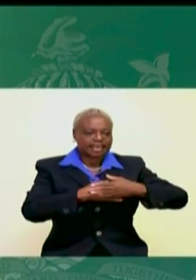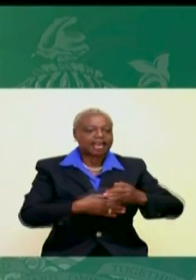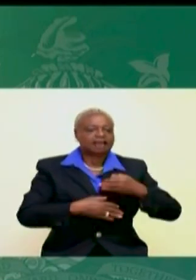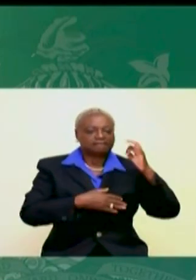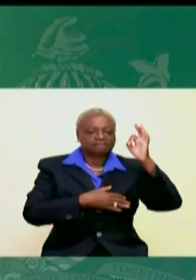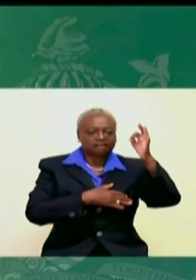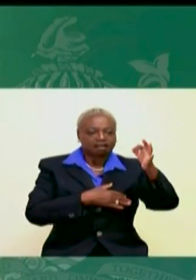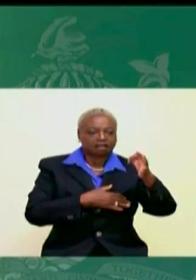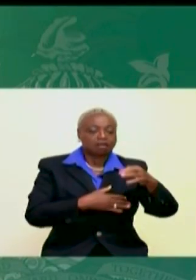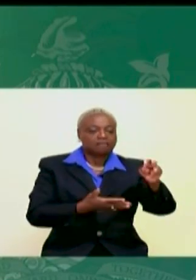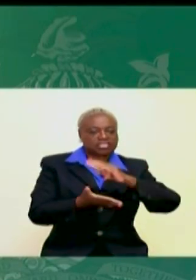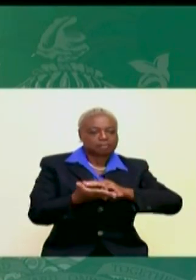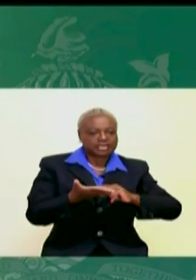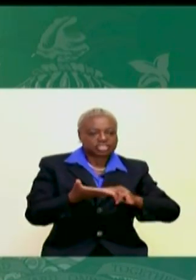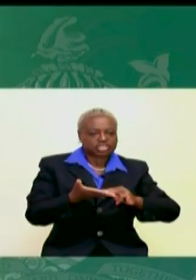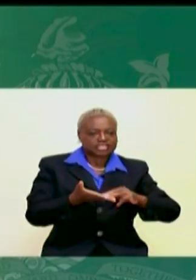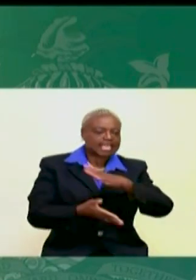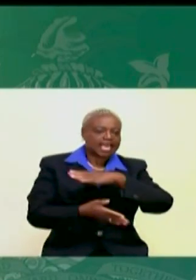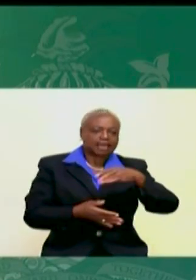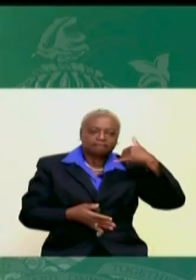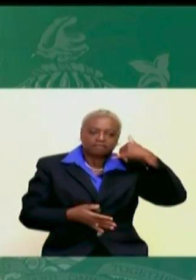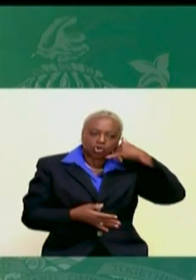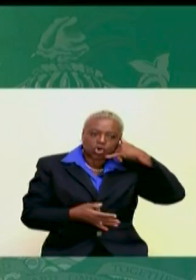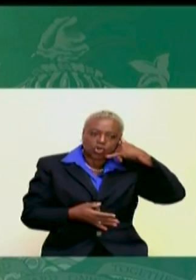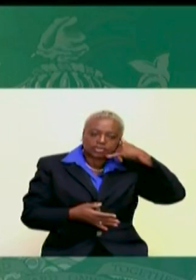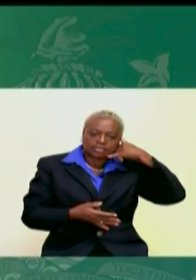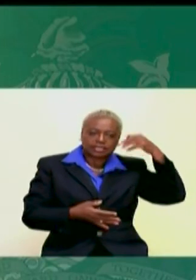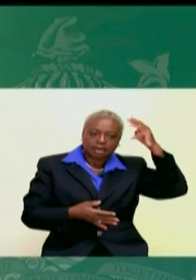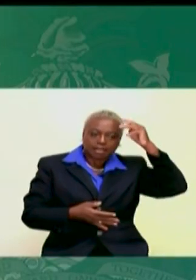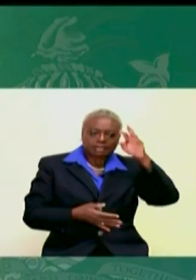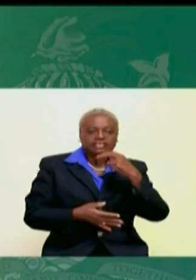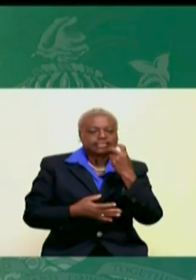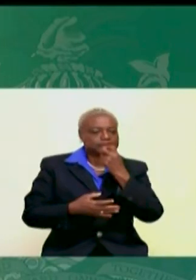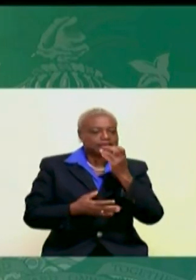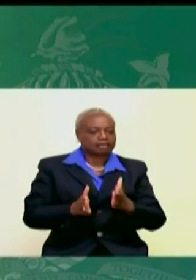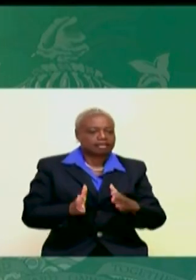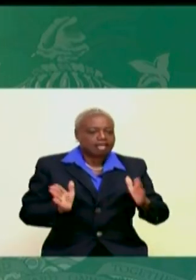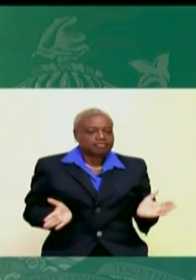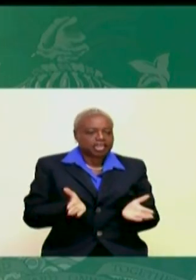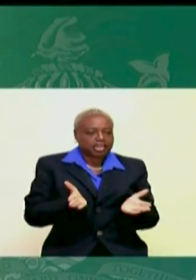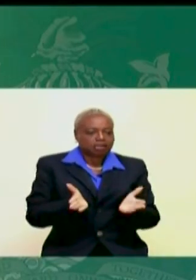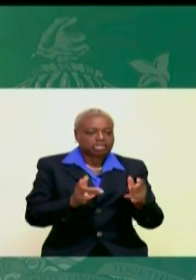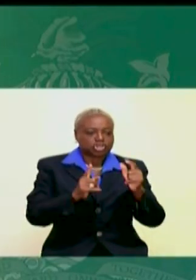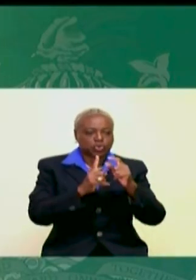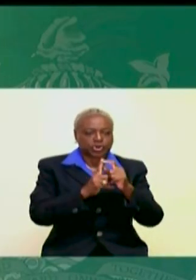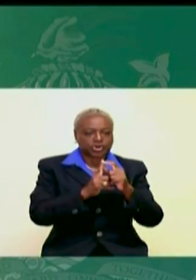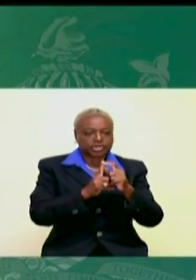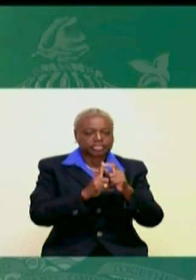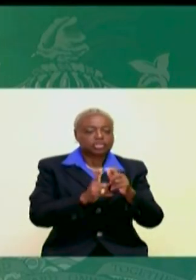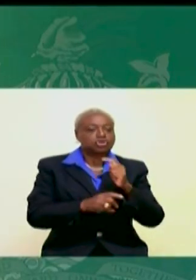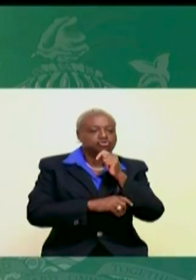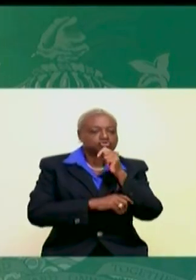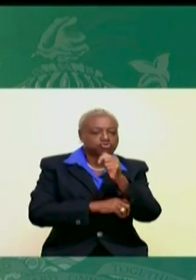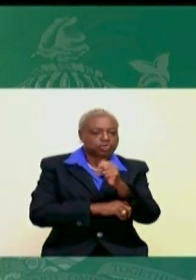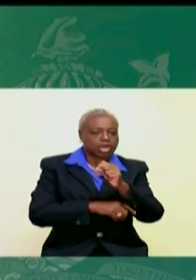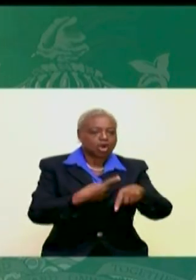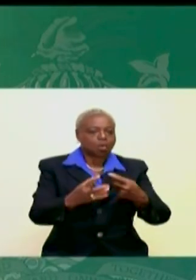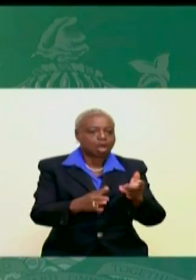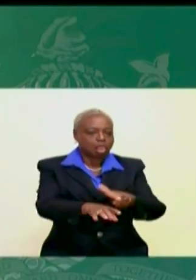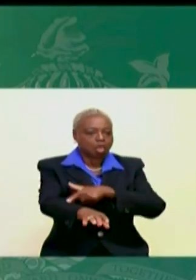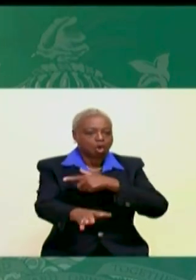for their messages and phone calls, Madam Speaker. The encouraging words truly go a long